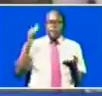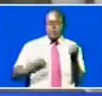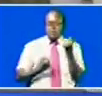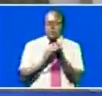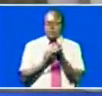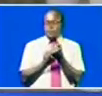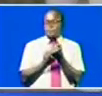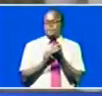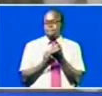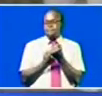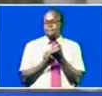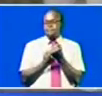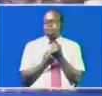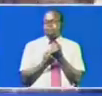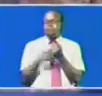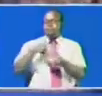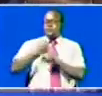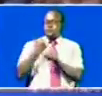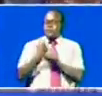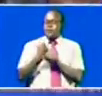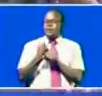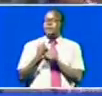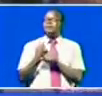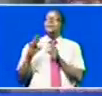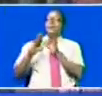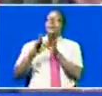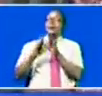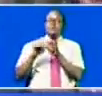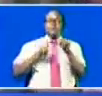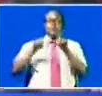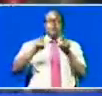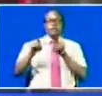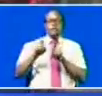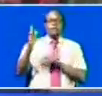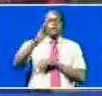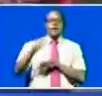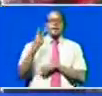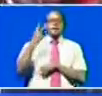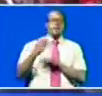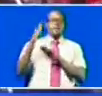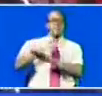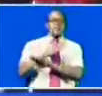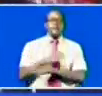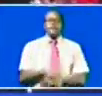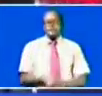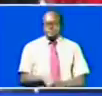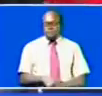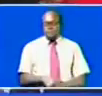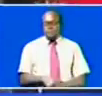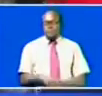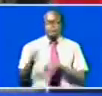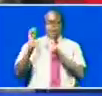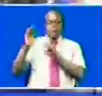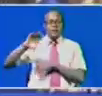for tourism players and create a major breakthrough in cultural tourism, which has never been exploited in tourism destinations in Kilifi